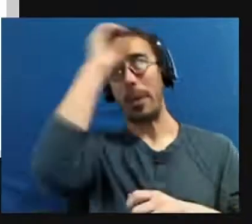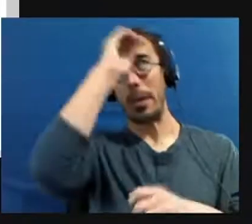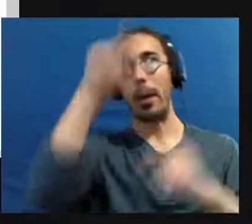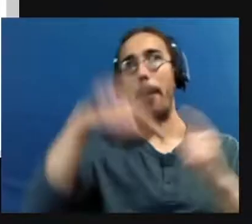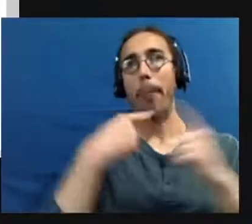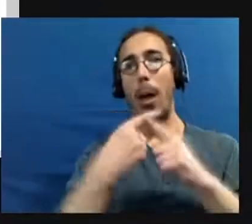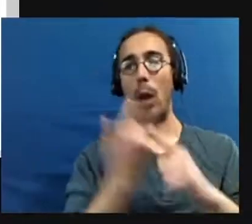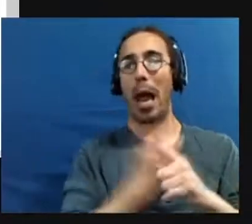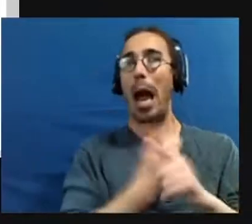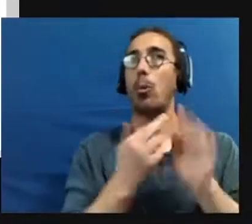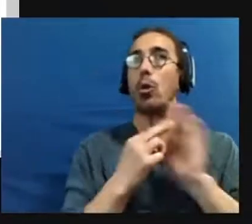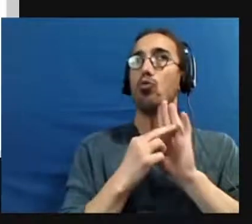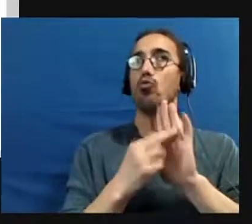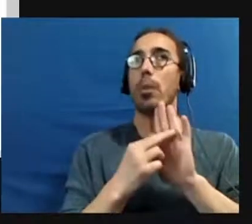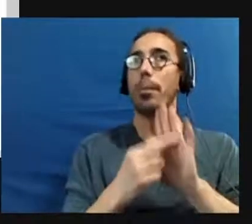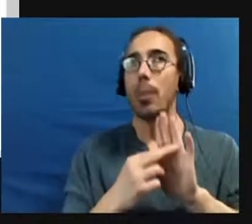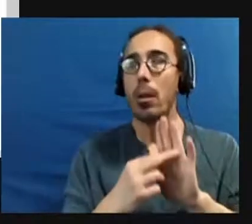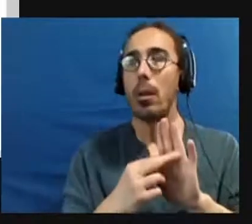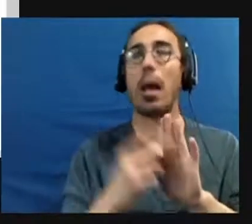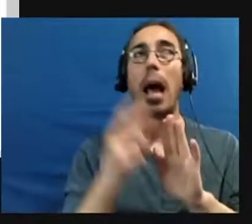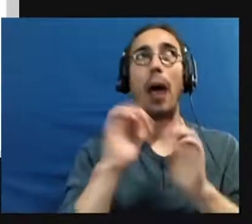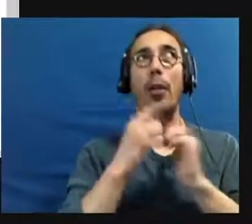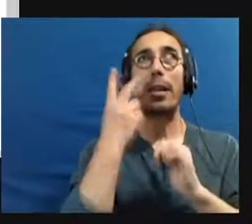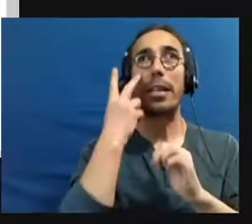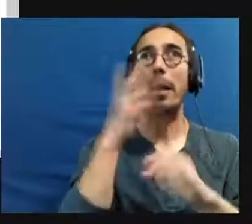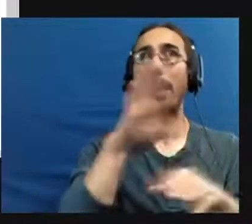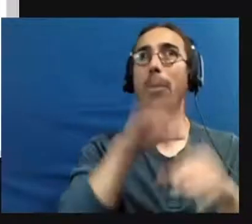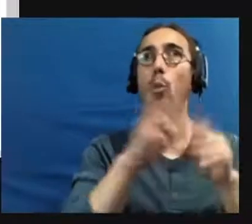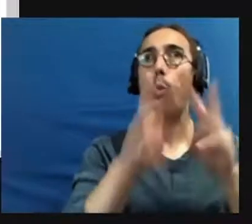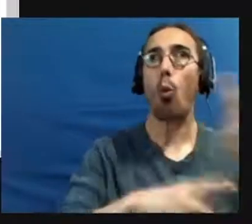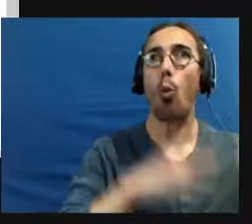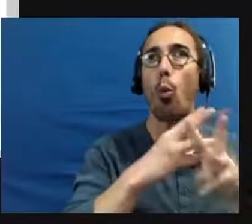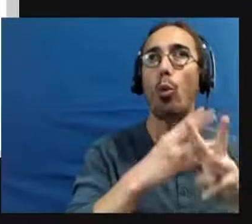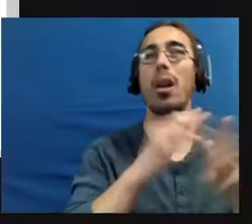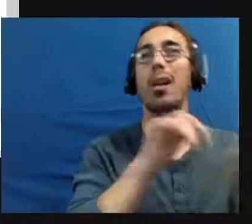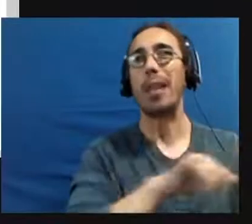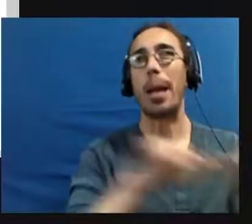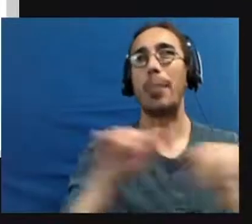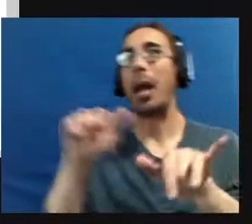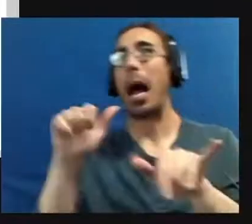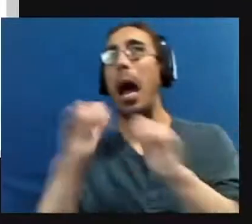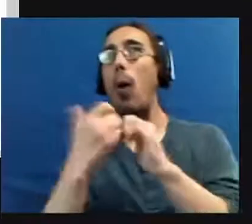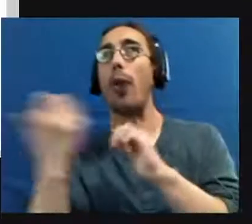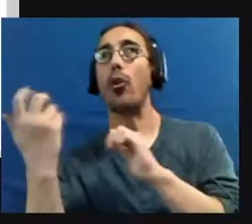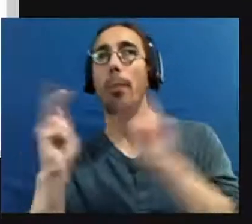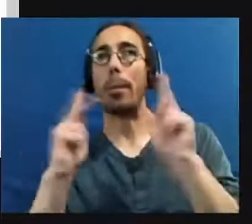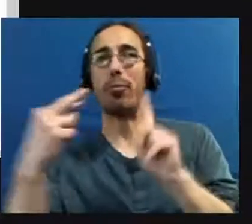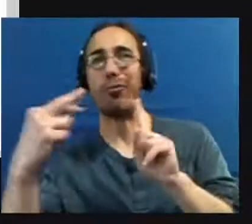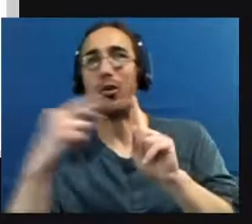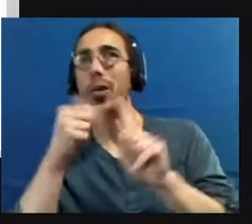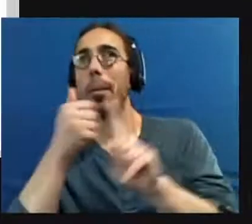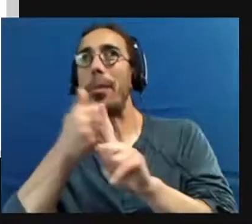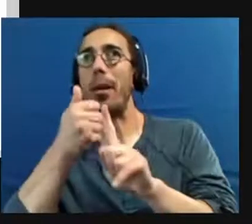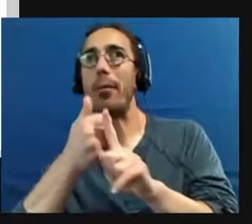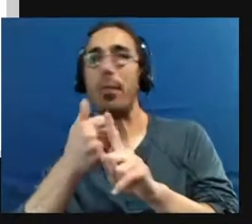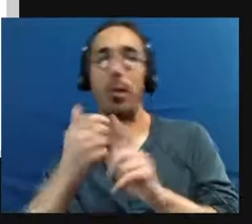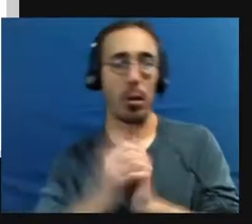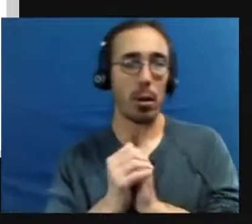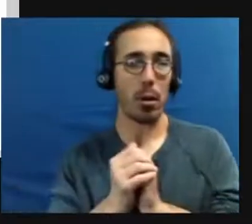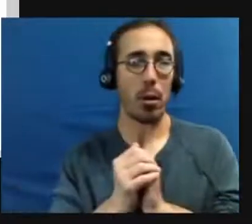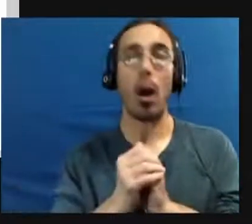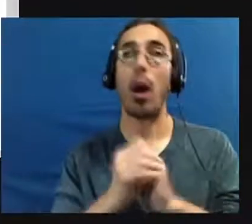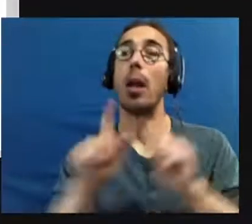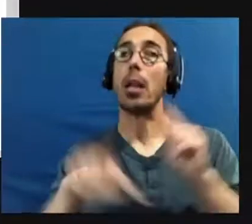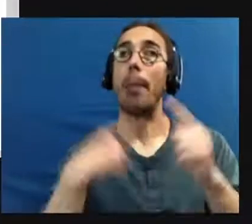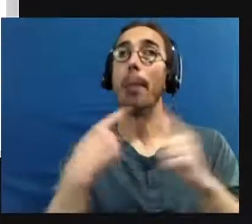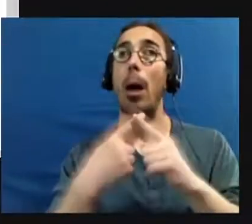affects how they see themselves in the world, about how other people see them in the world, and about their ability to be seen,